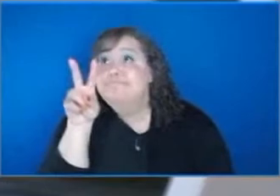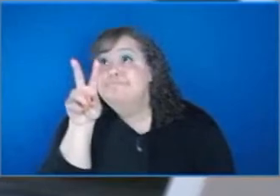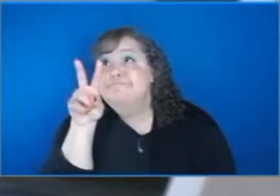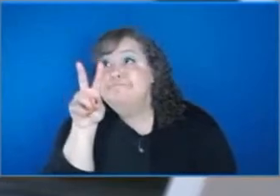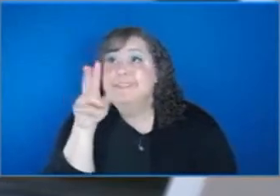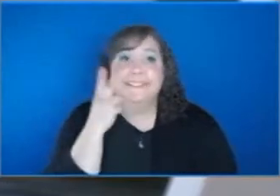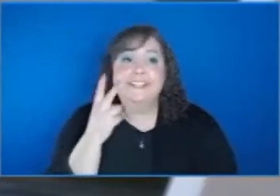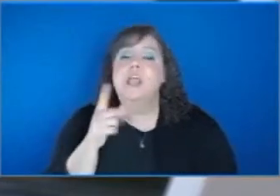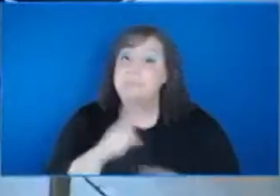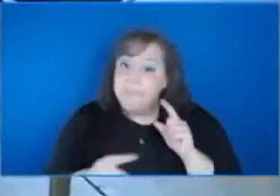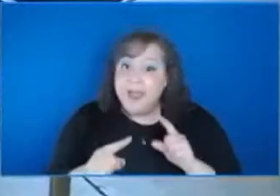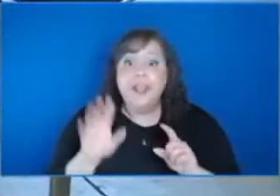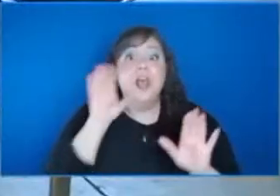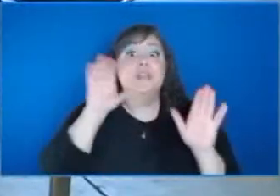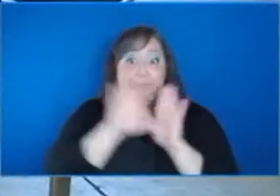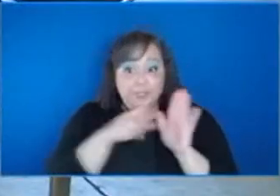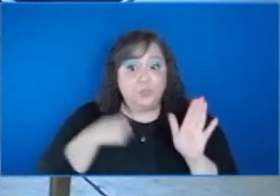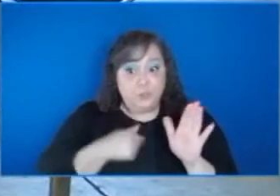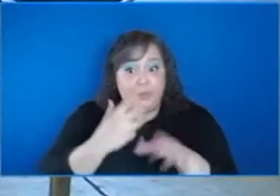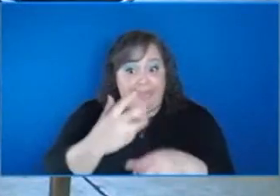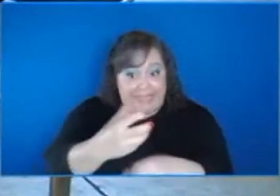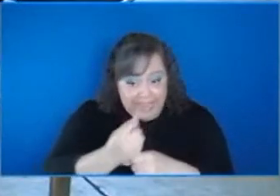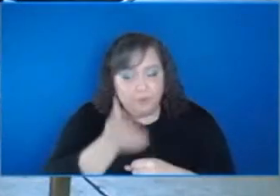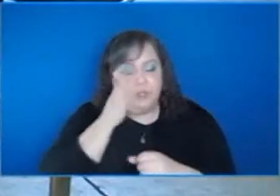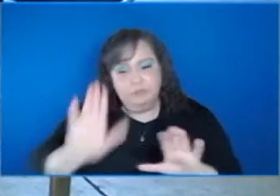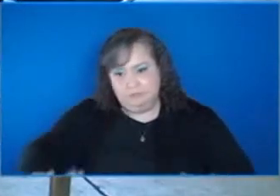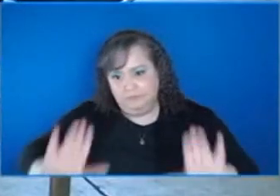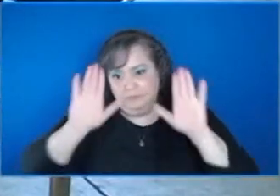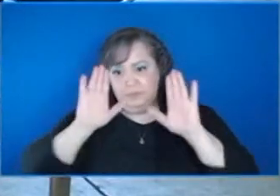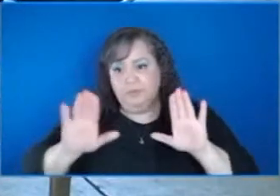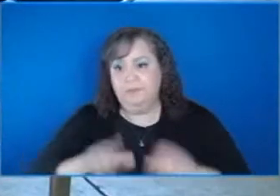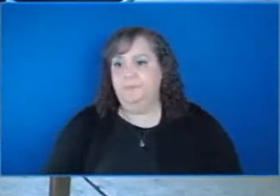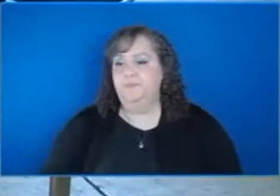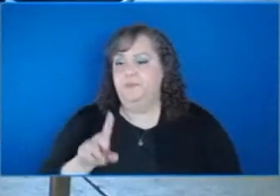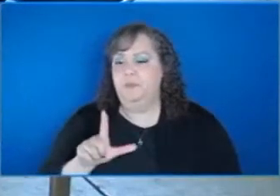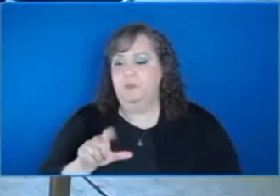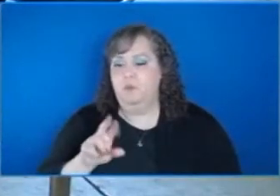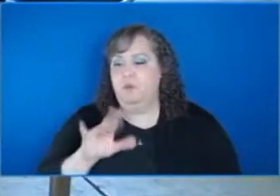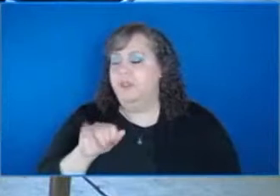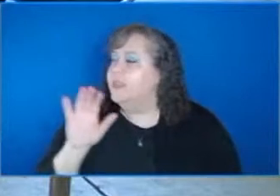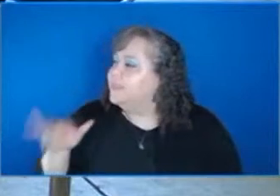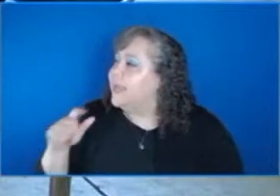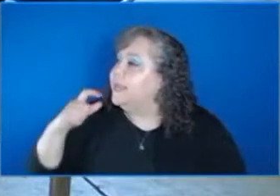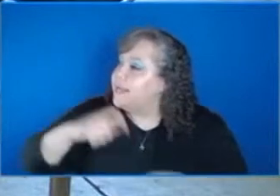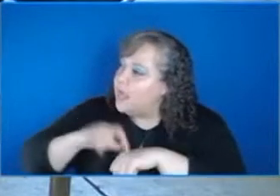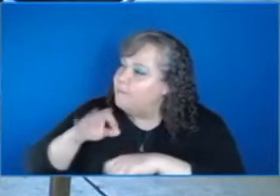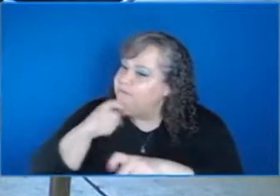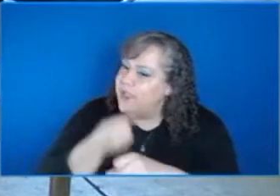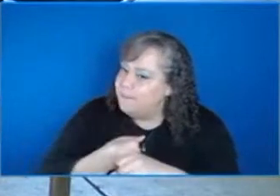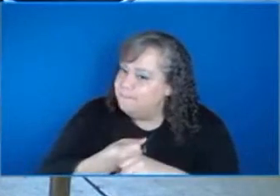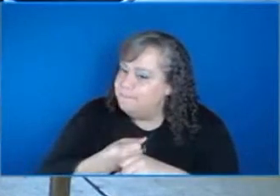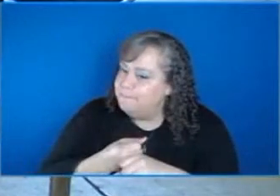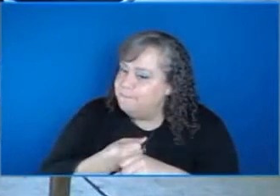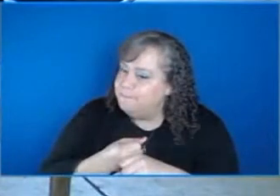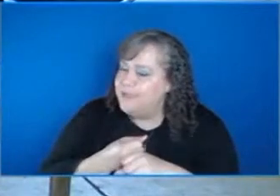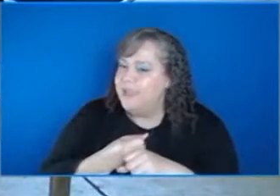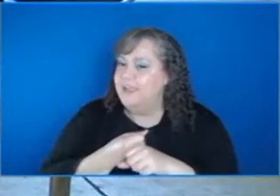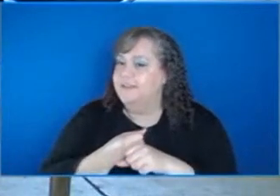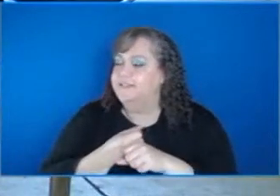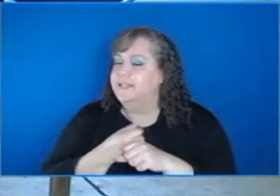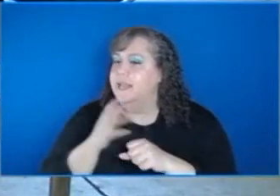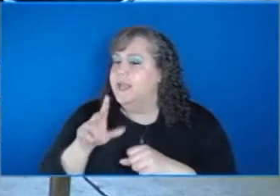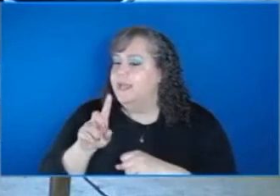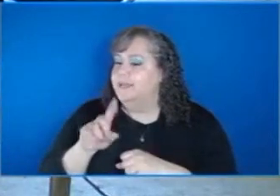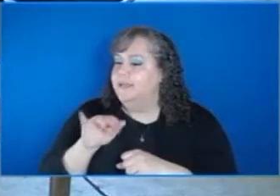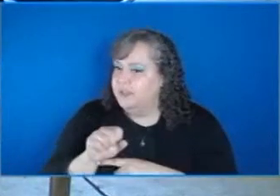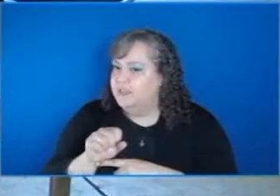spectacular. And correct me if I'm wrong, Nancy, but I believe what the time of the impact, and Lisa, that the Didymos and Dimorphos will be about